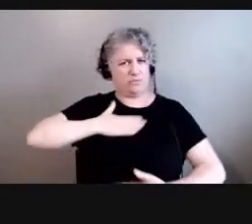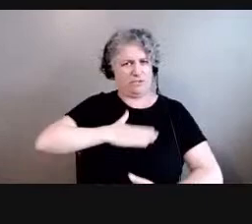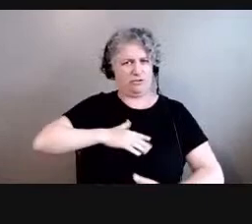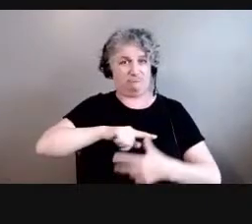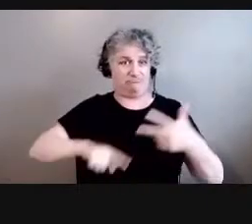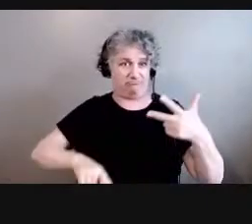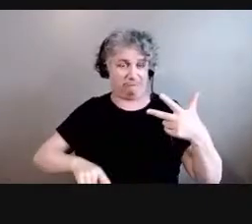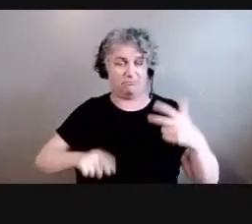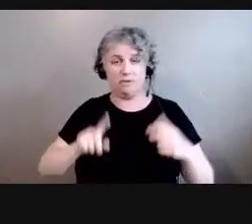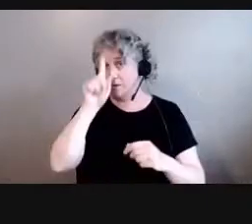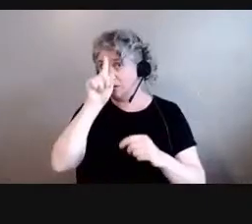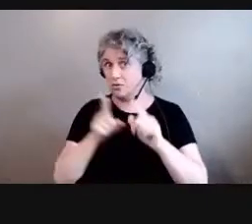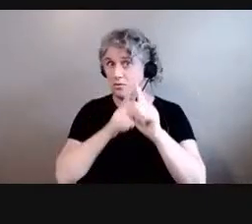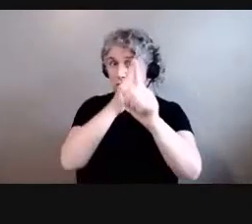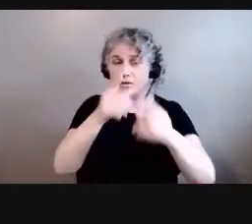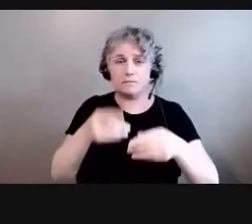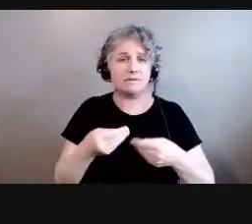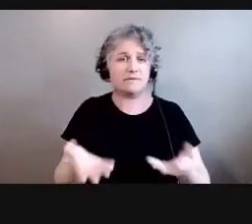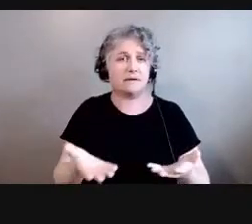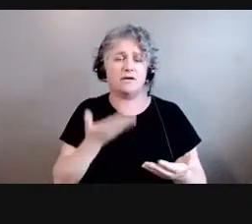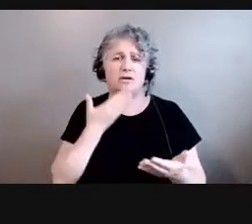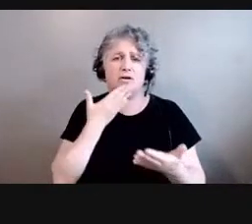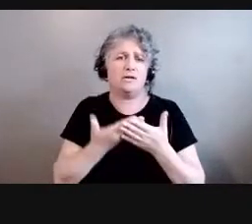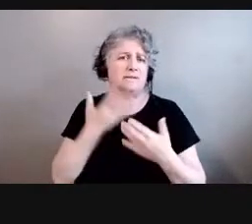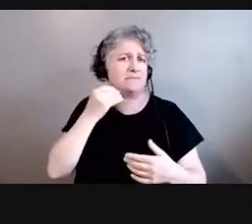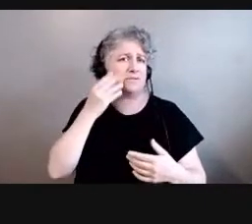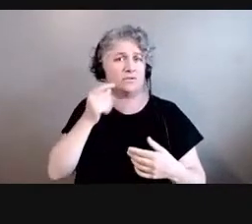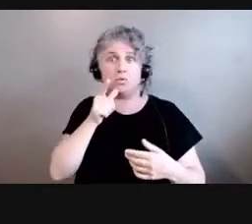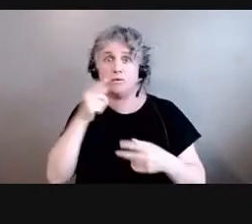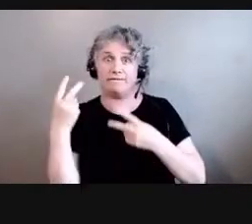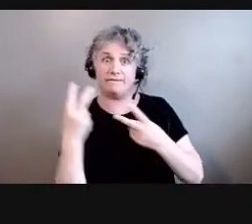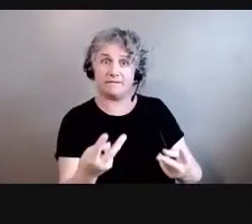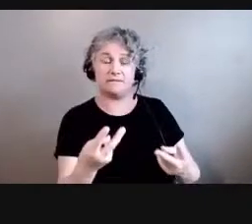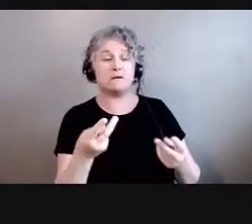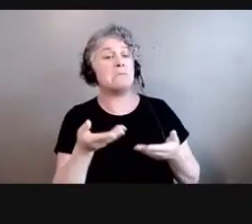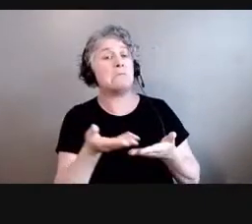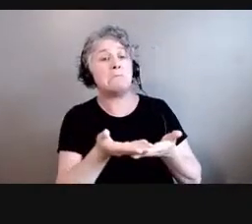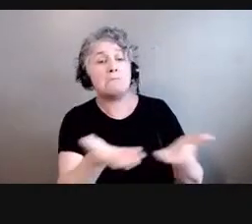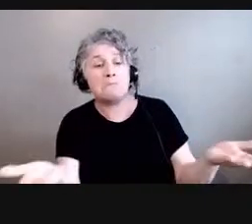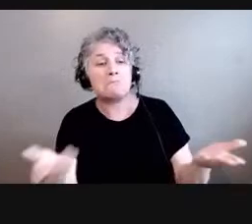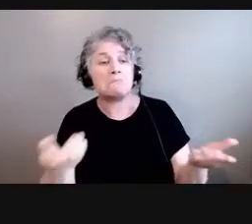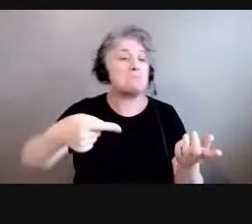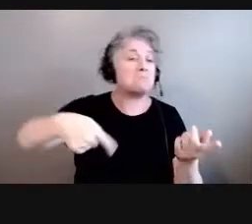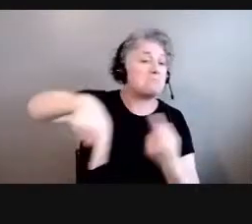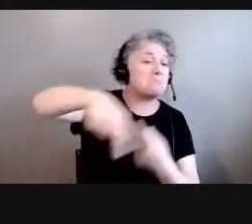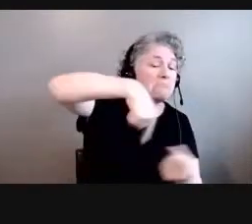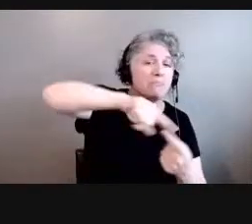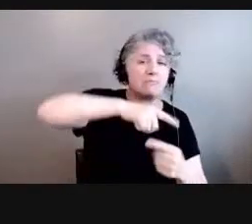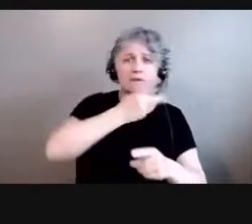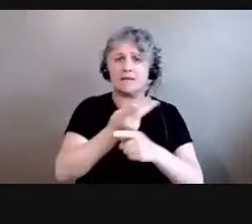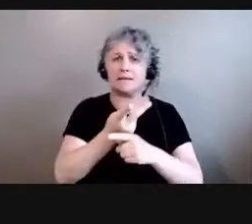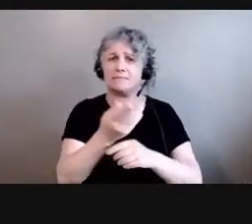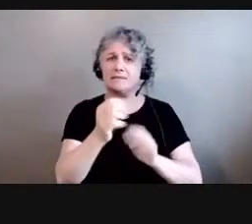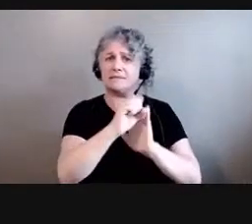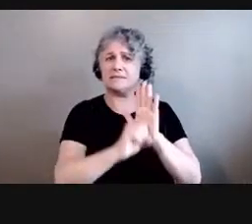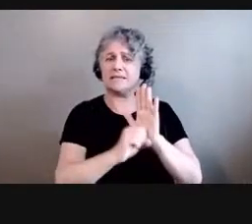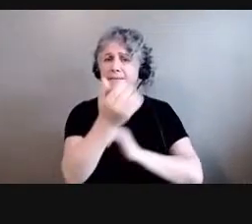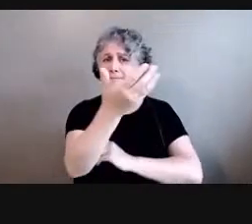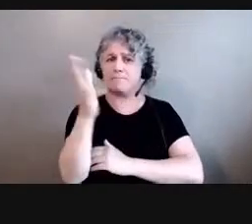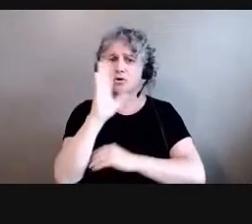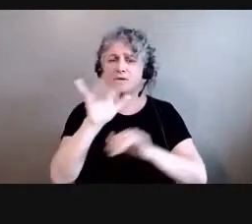to provide an extraordinary experience for visitors and to keep the state park system strong now and for generations to